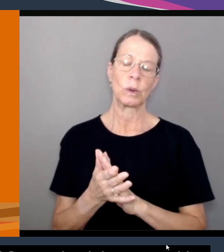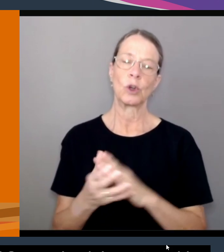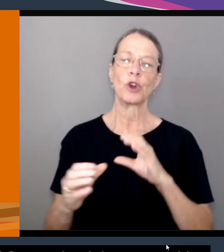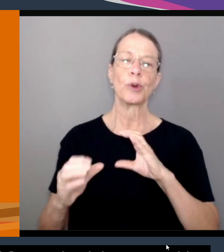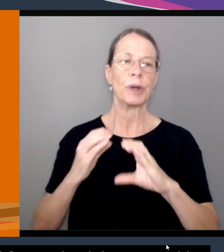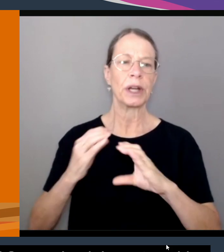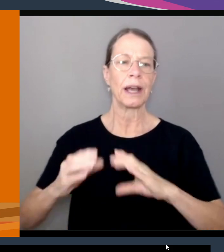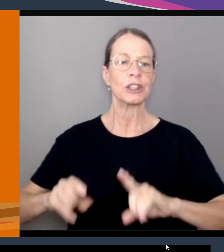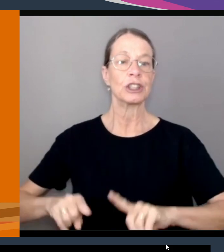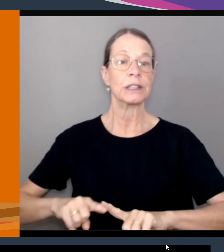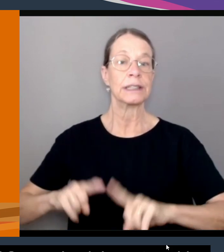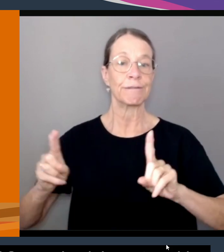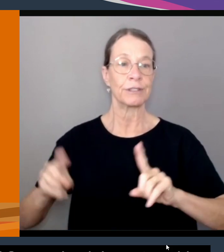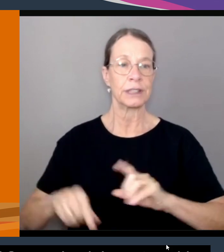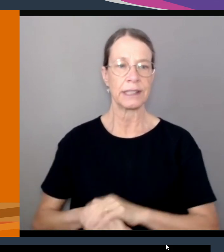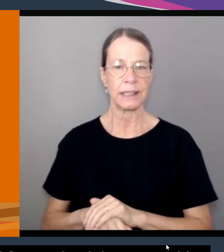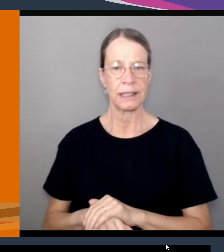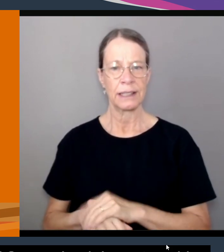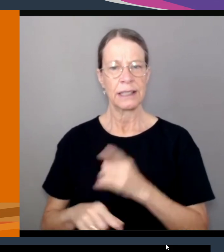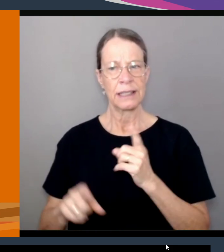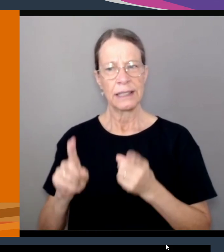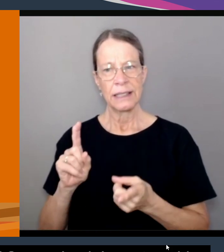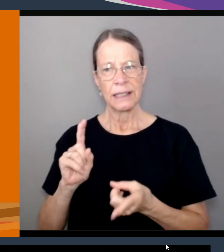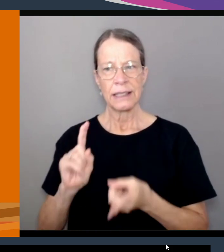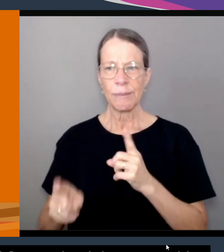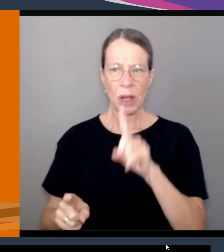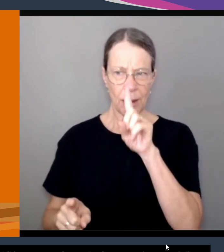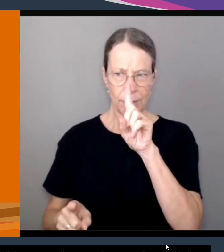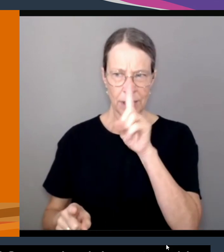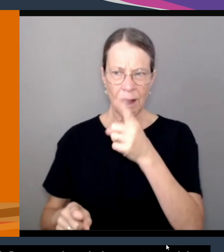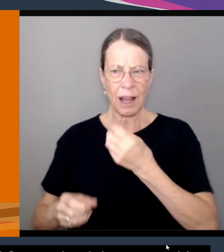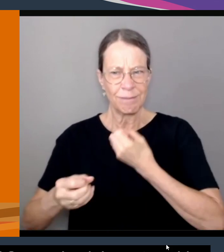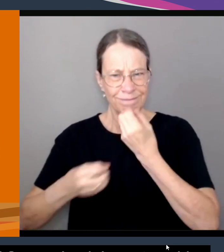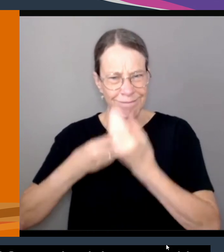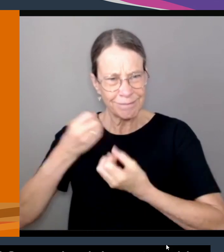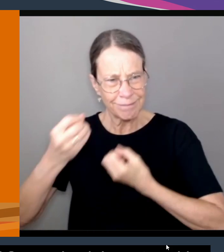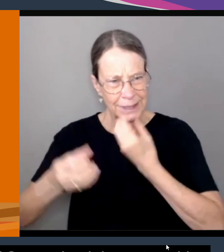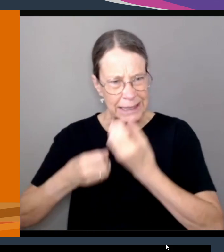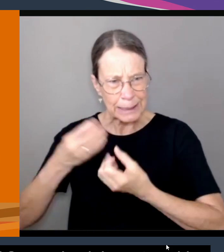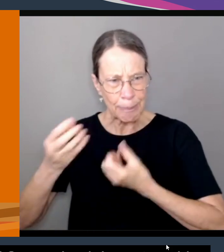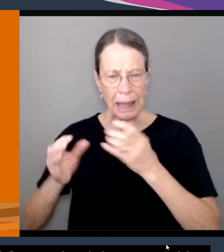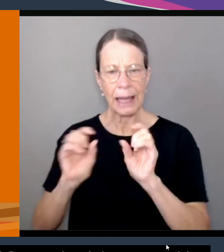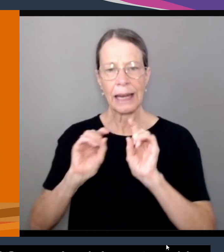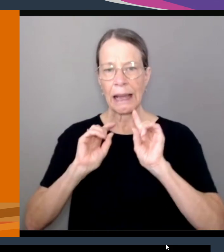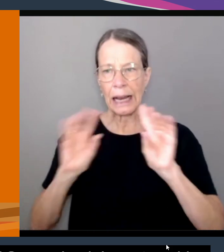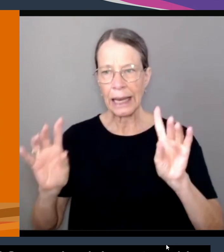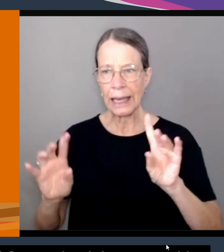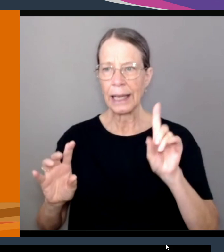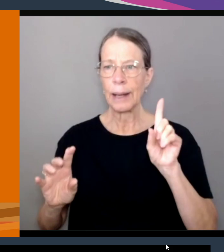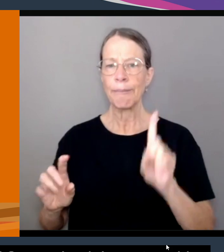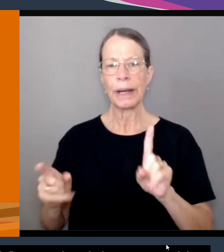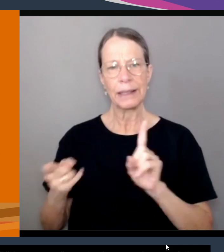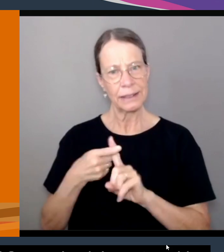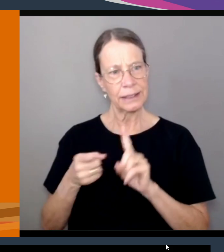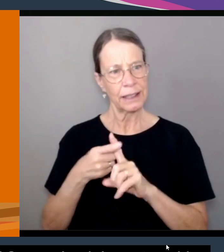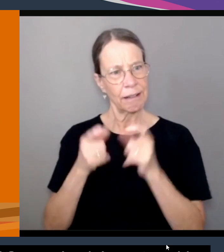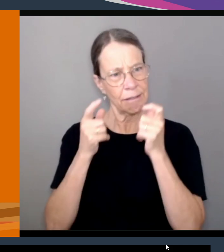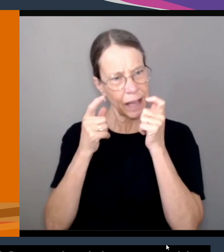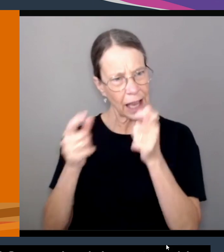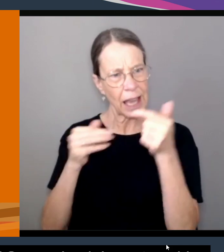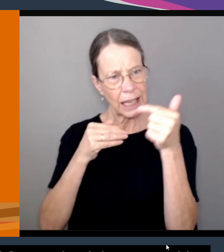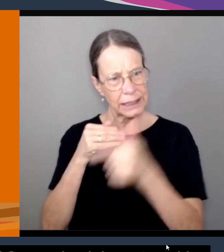Sometimes we may not be able to express ourselves clearly, but we are still people who care deeply, want to